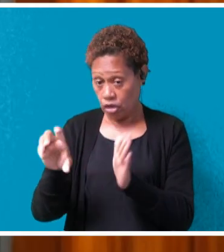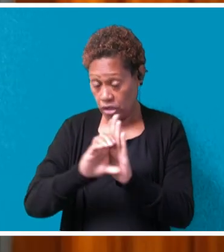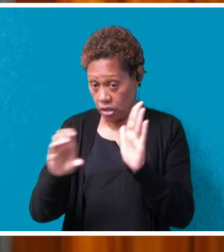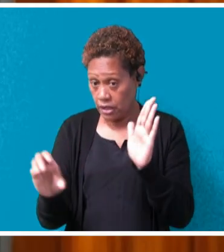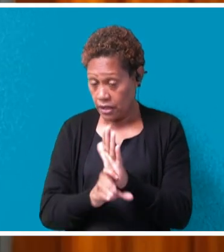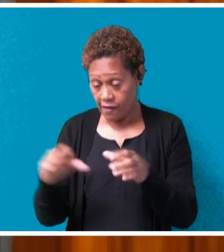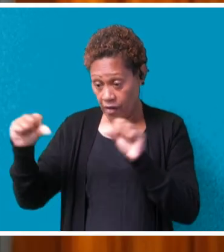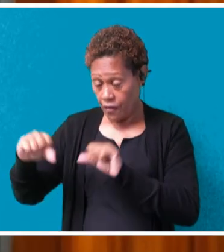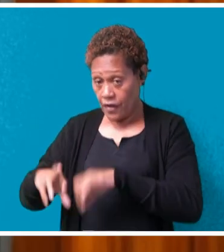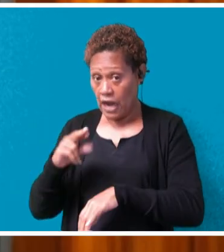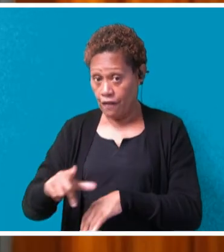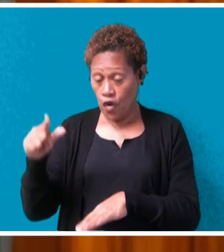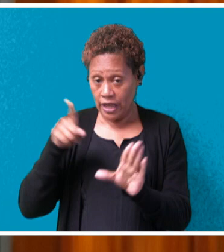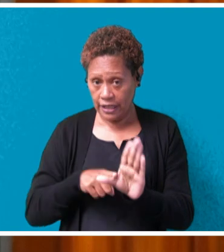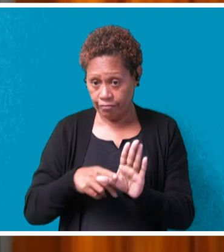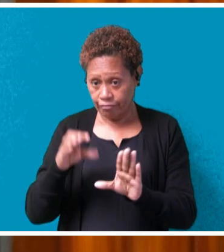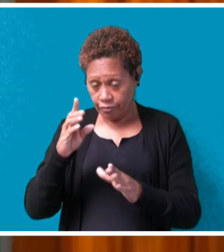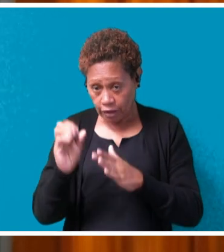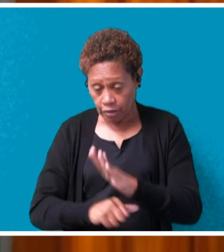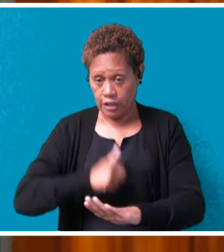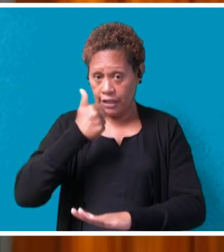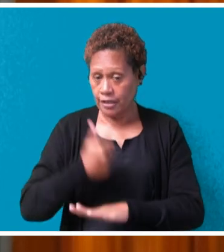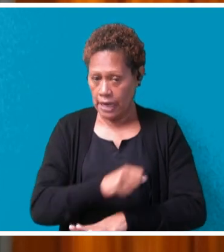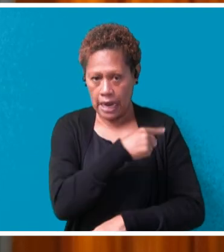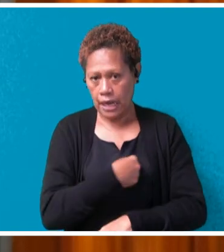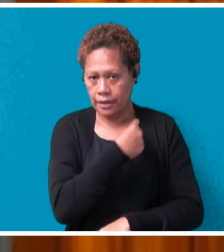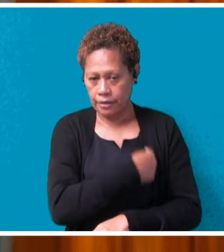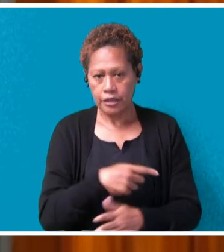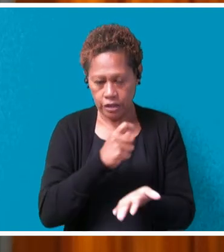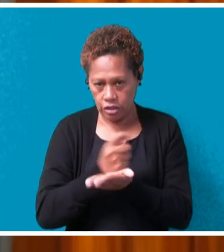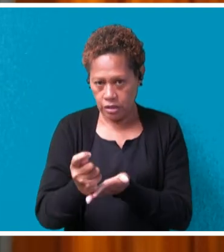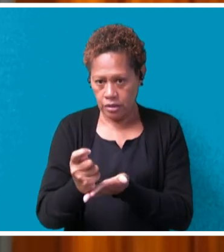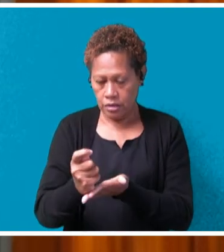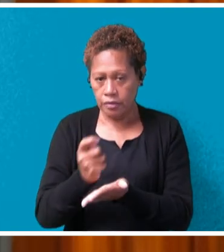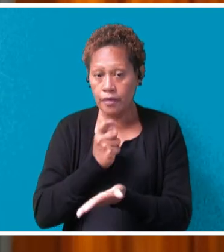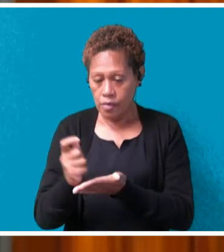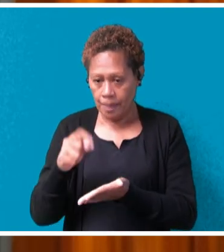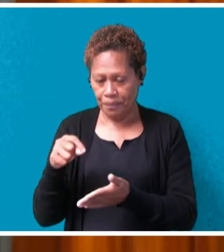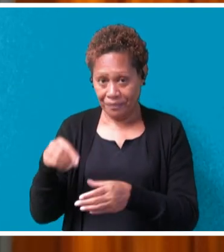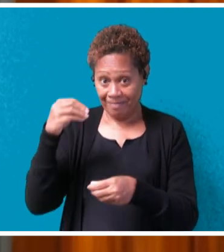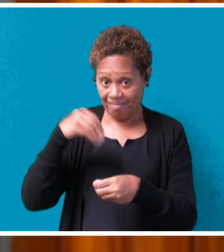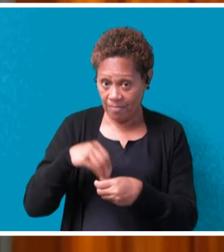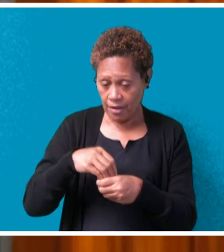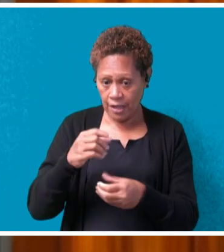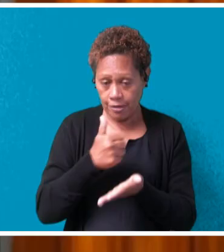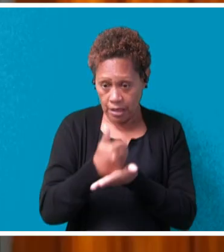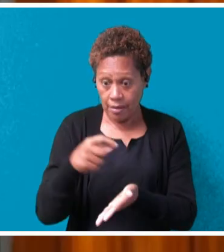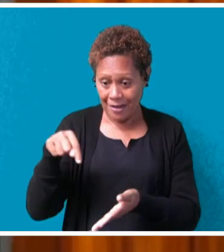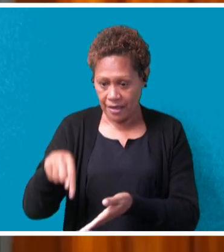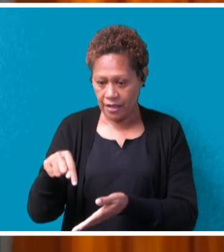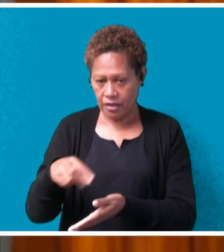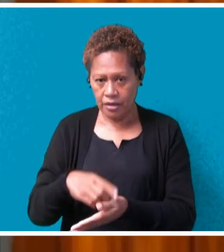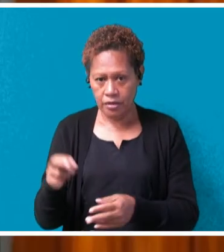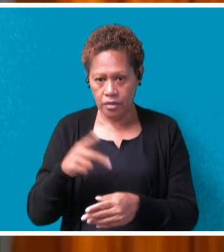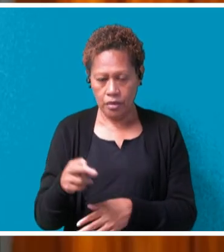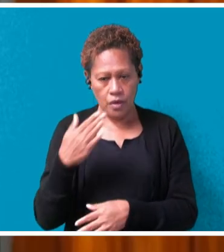for years to establish the Accountability and Transparency Commission or to adequately resource our anti-corruption framework. What a